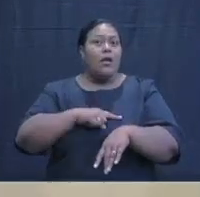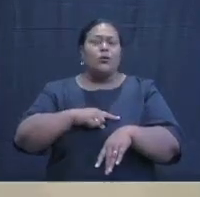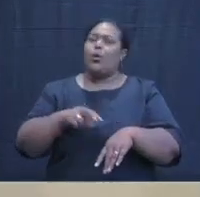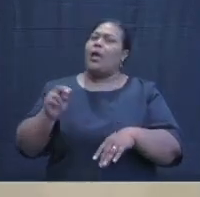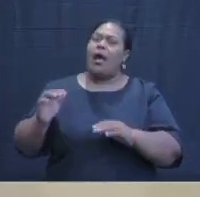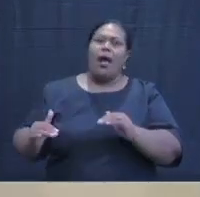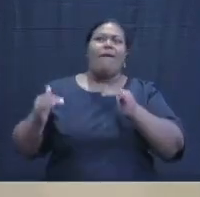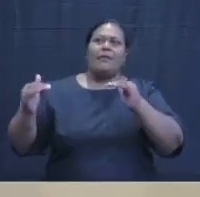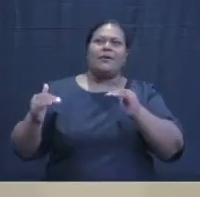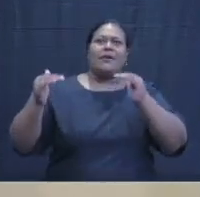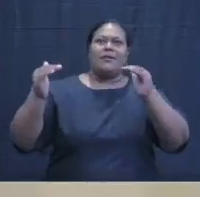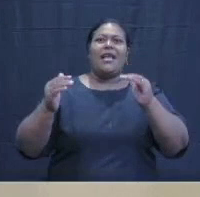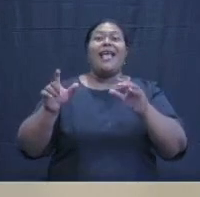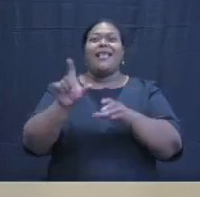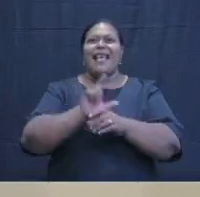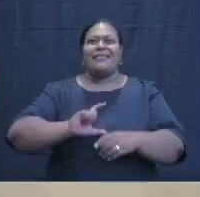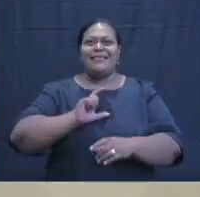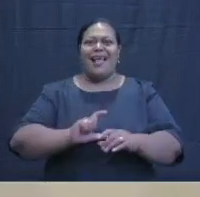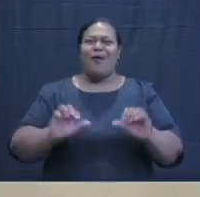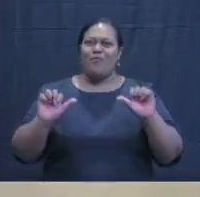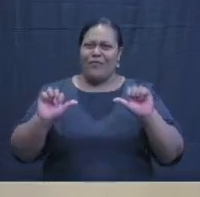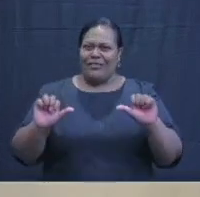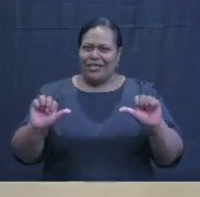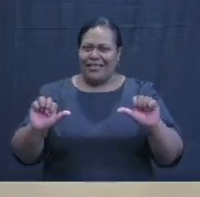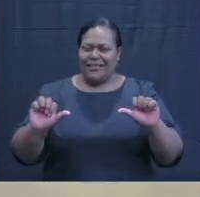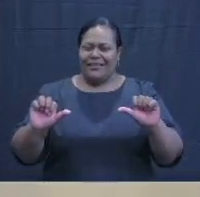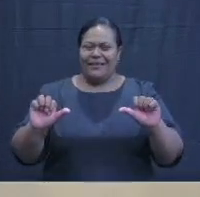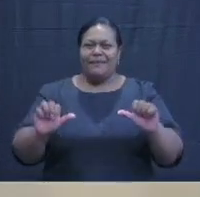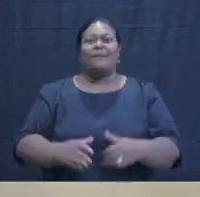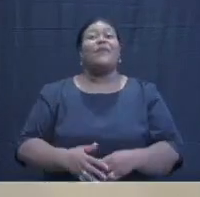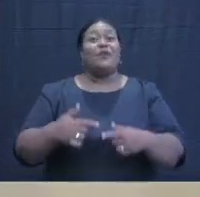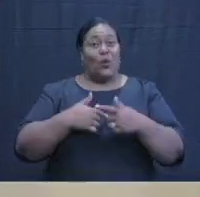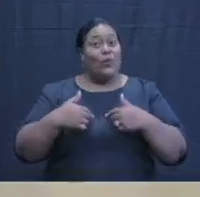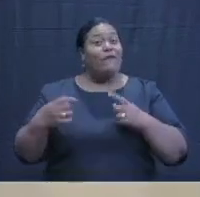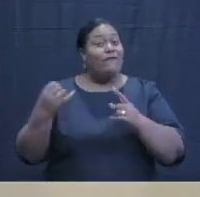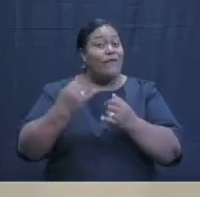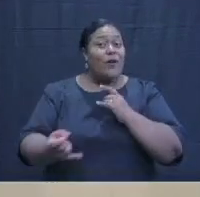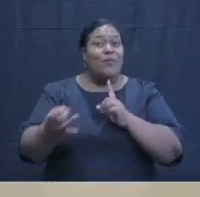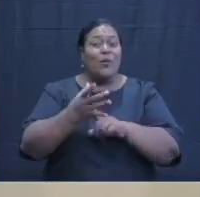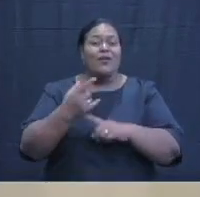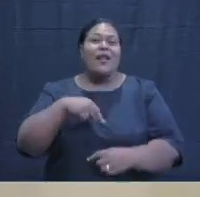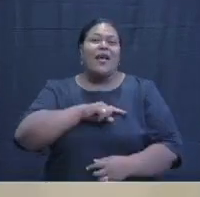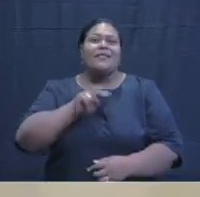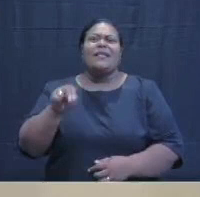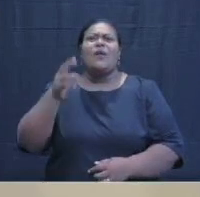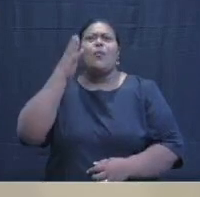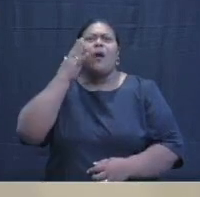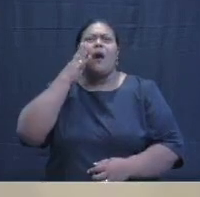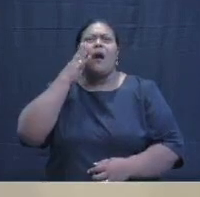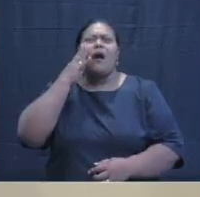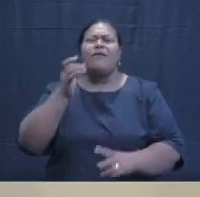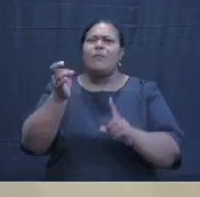advancements in cancer prevention. As such, it is important for us to be aware of this critical